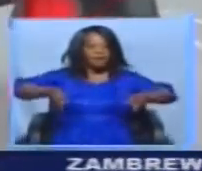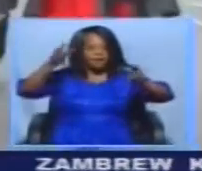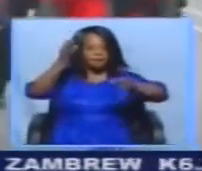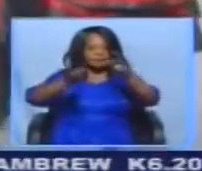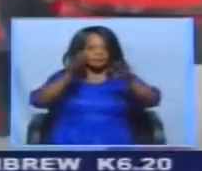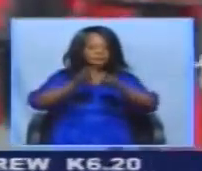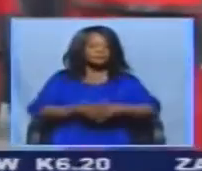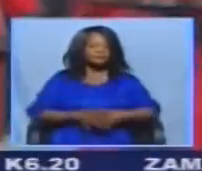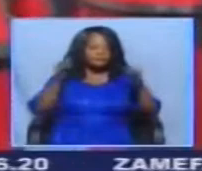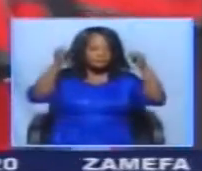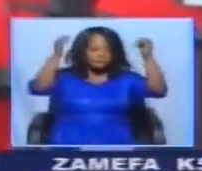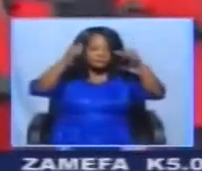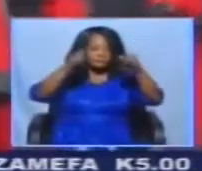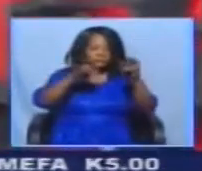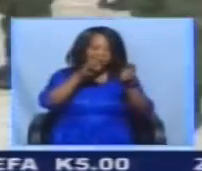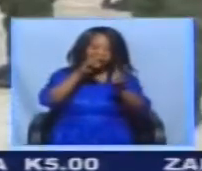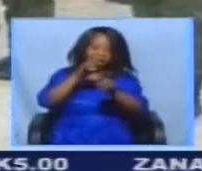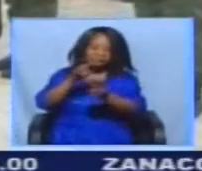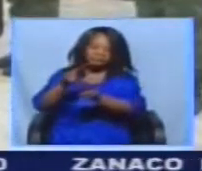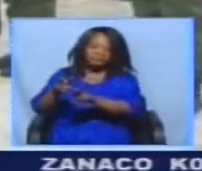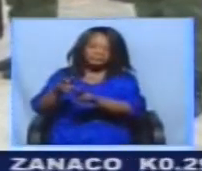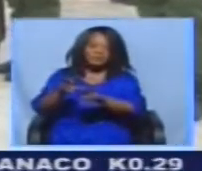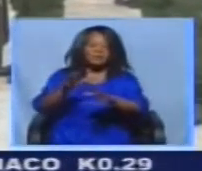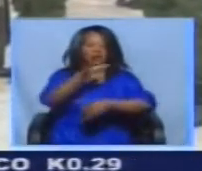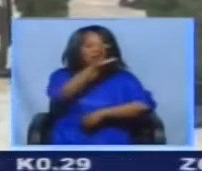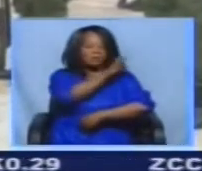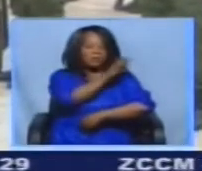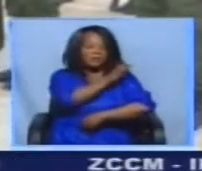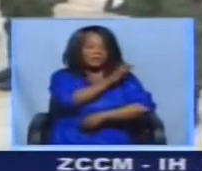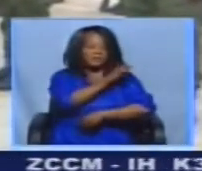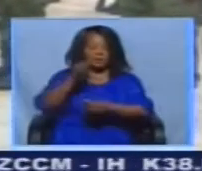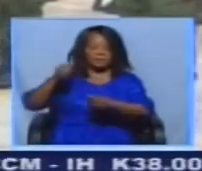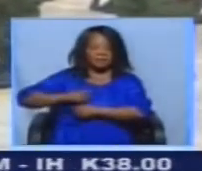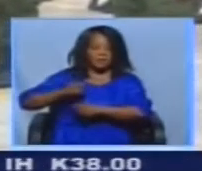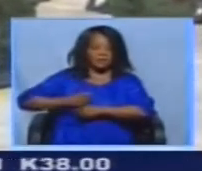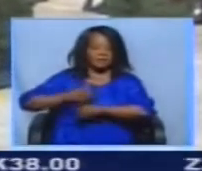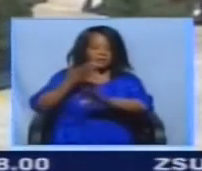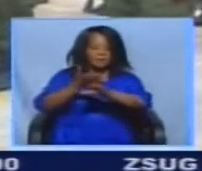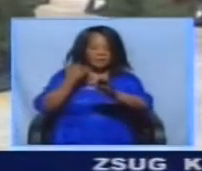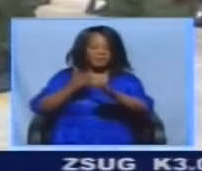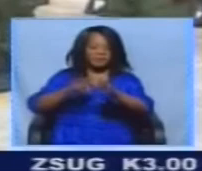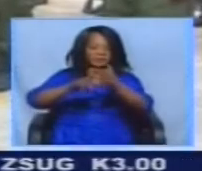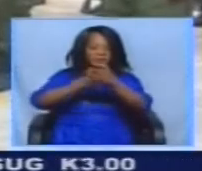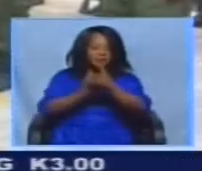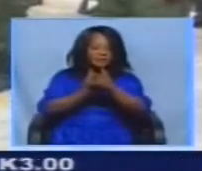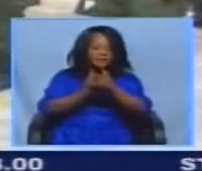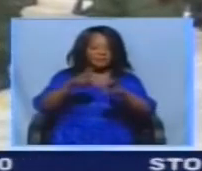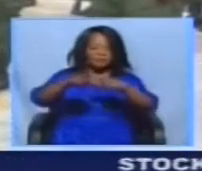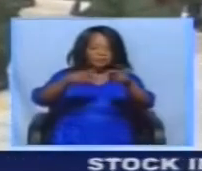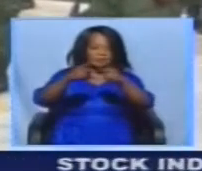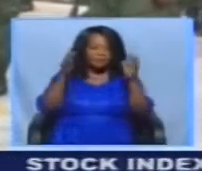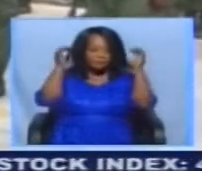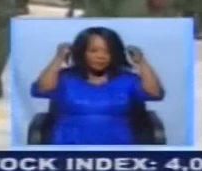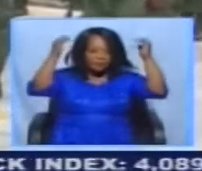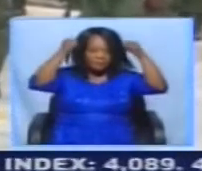Piri inspected the guard of honor mounted by the Zambia Police paramilitary before leading the procession of judges to the courtroom for